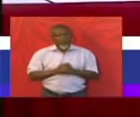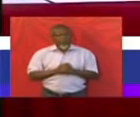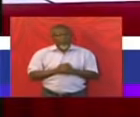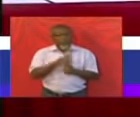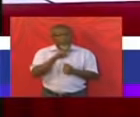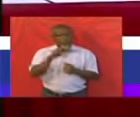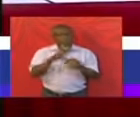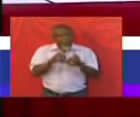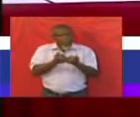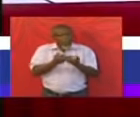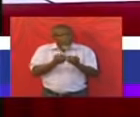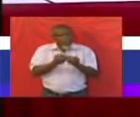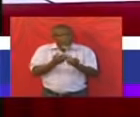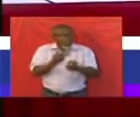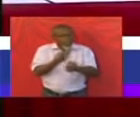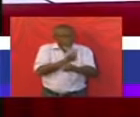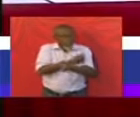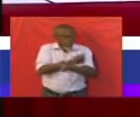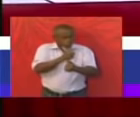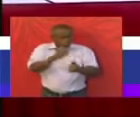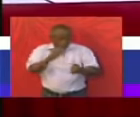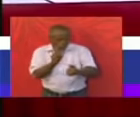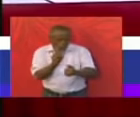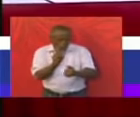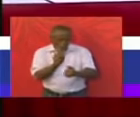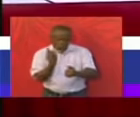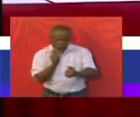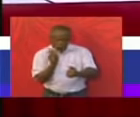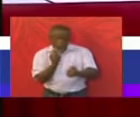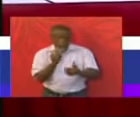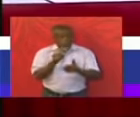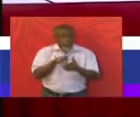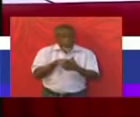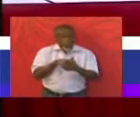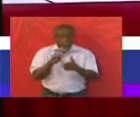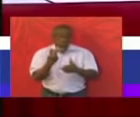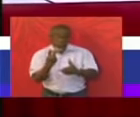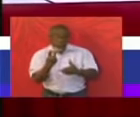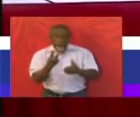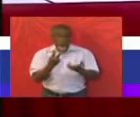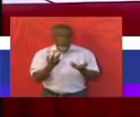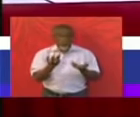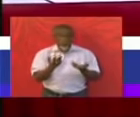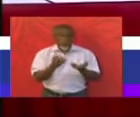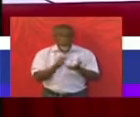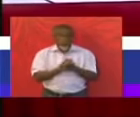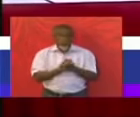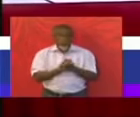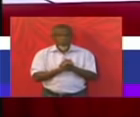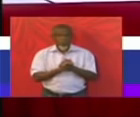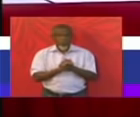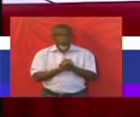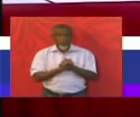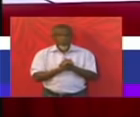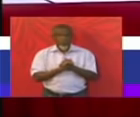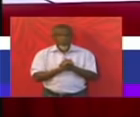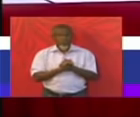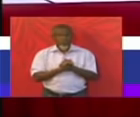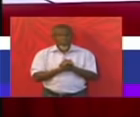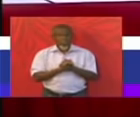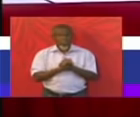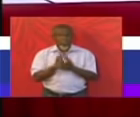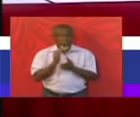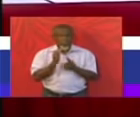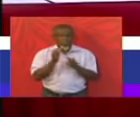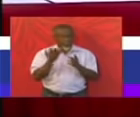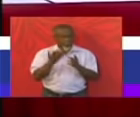doses would a pregnant woman expect to get, and that whole issue of it being mandatory?